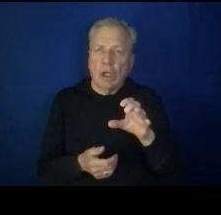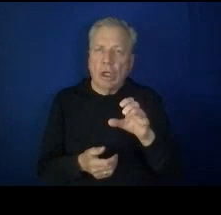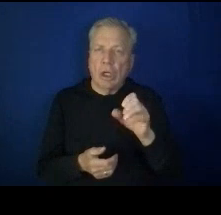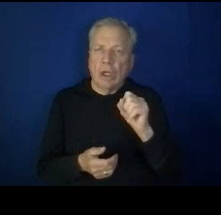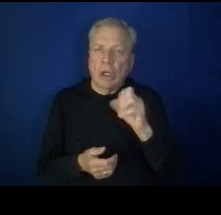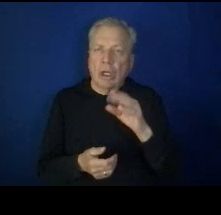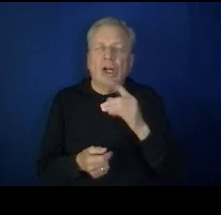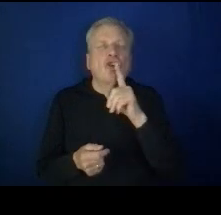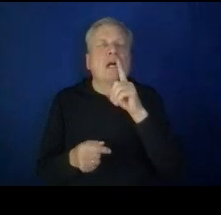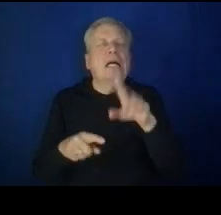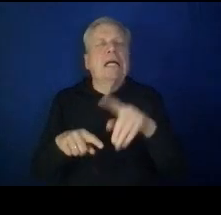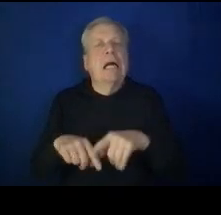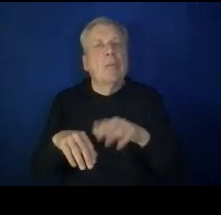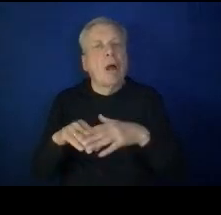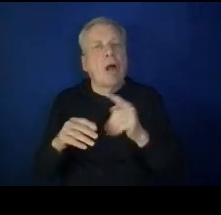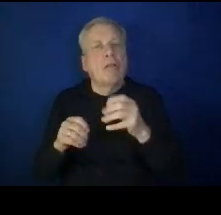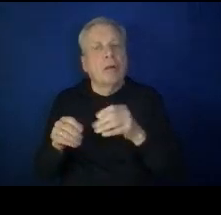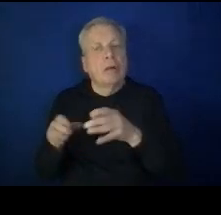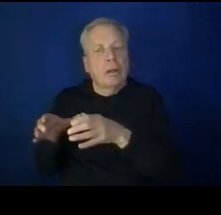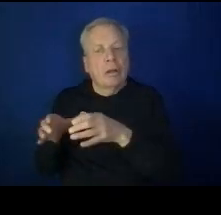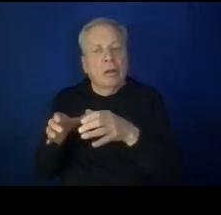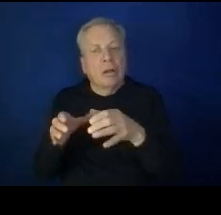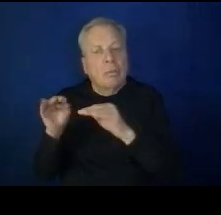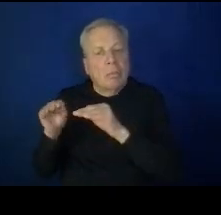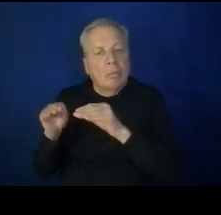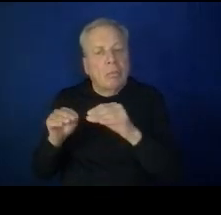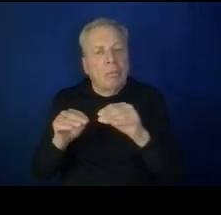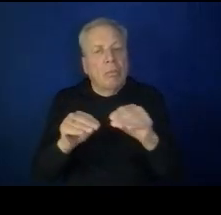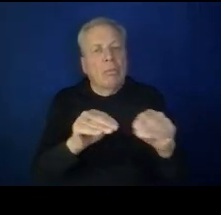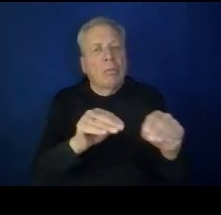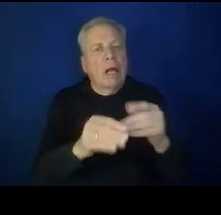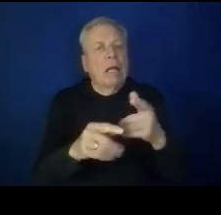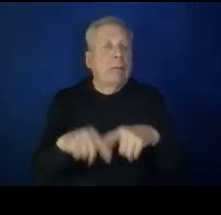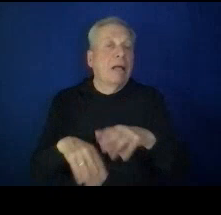It depends on the migration. It depends on the year.